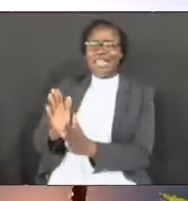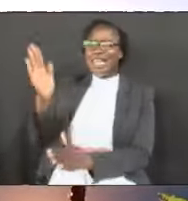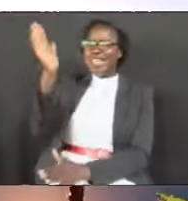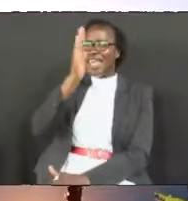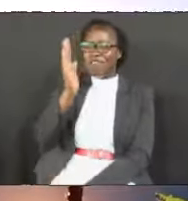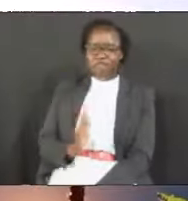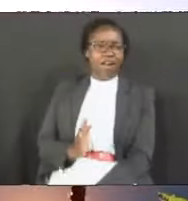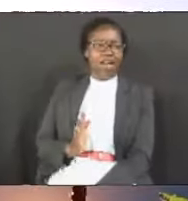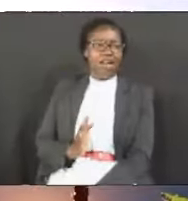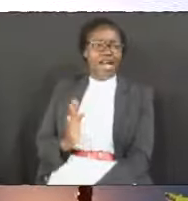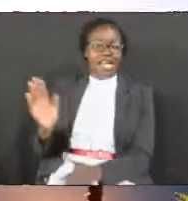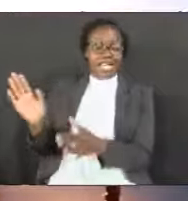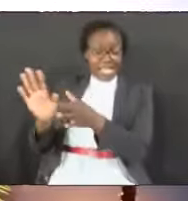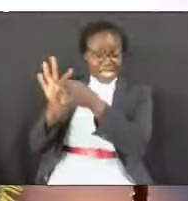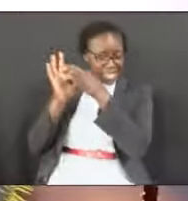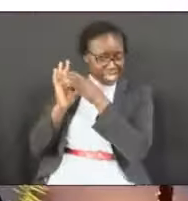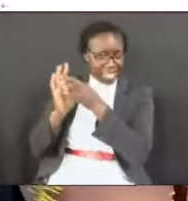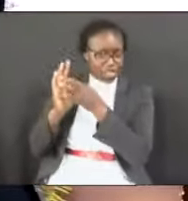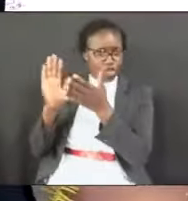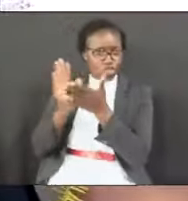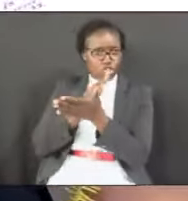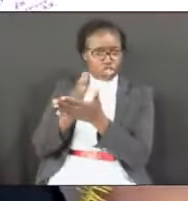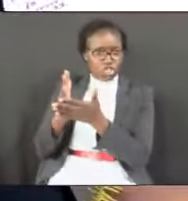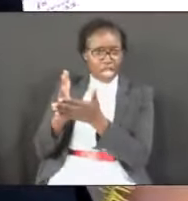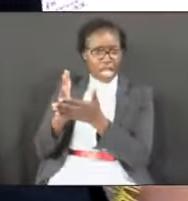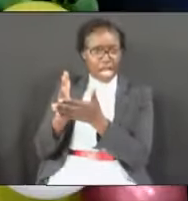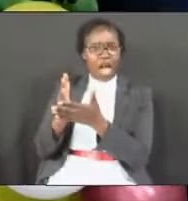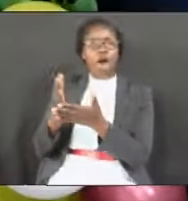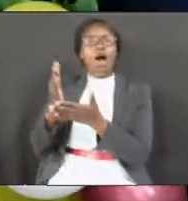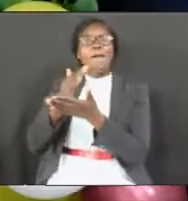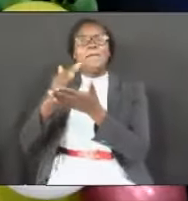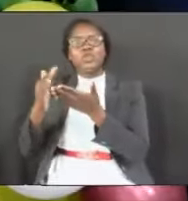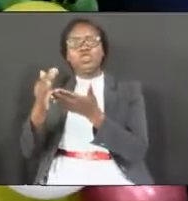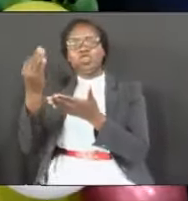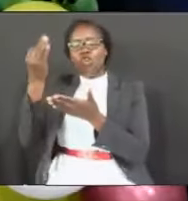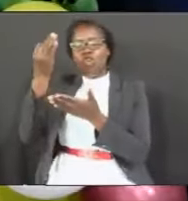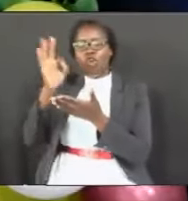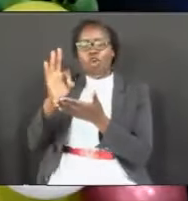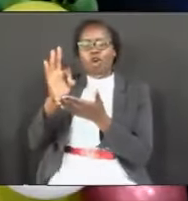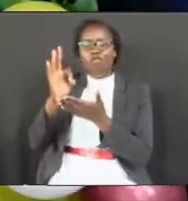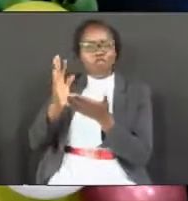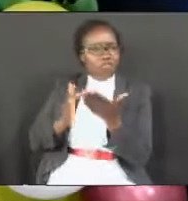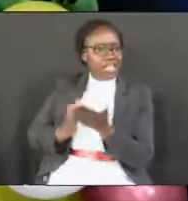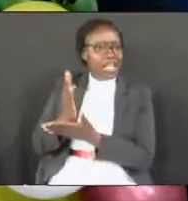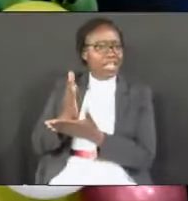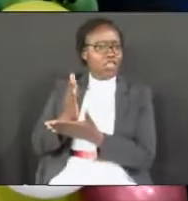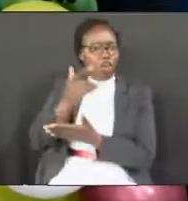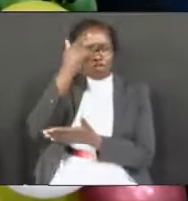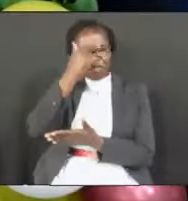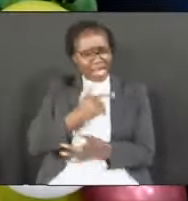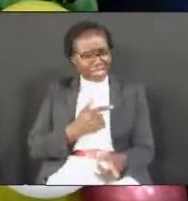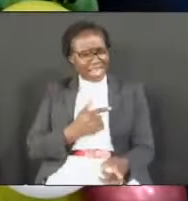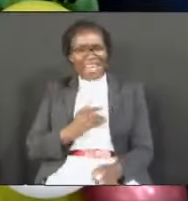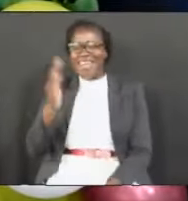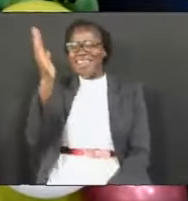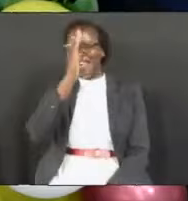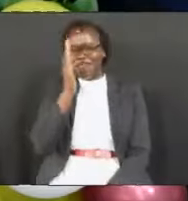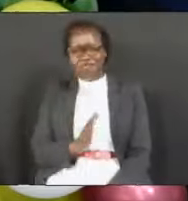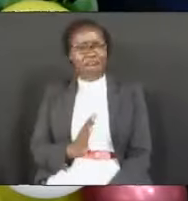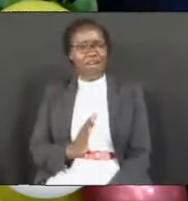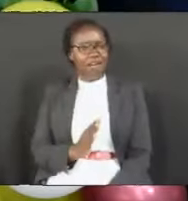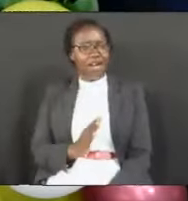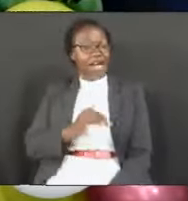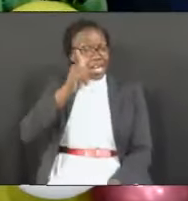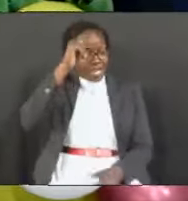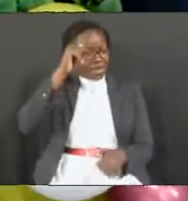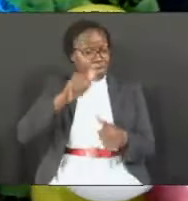never inherit or share or have a portion of the rights of Isaac. Now come on. Now when I read